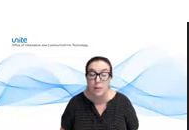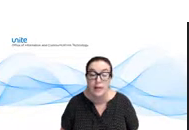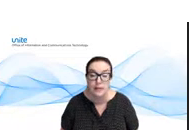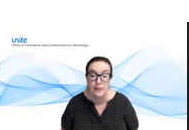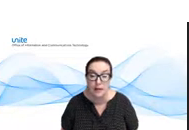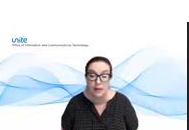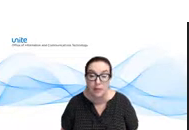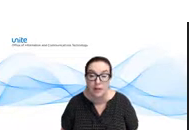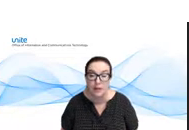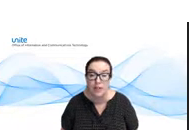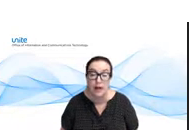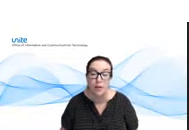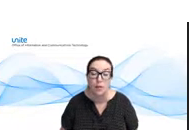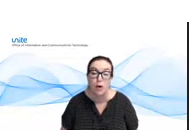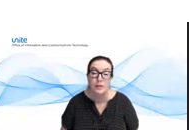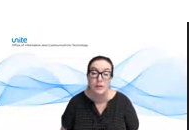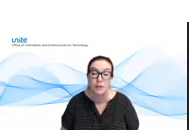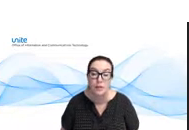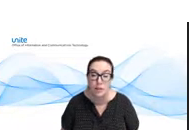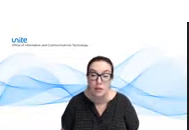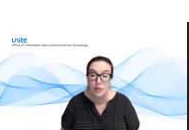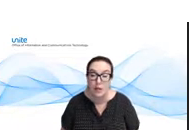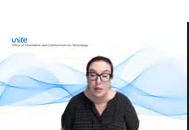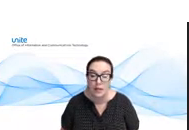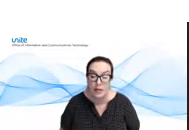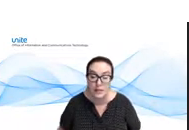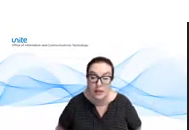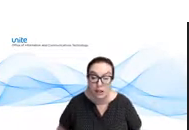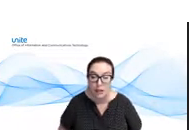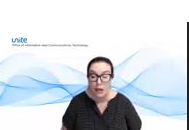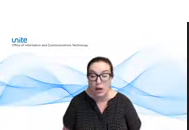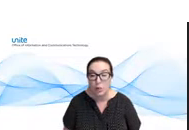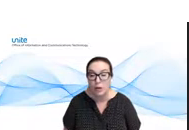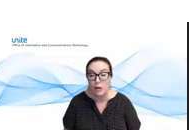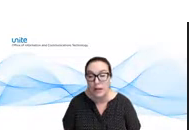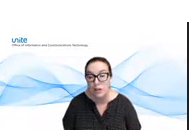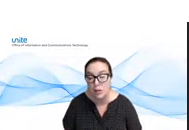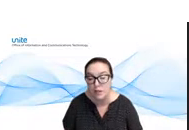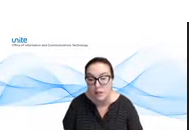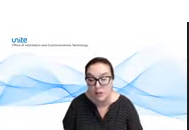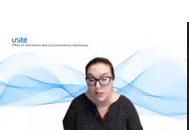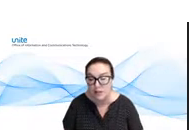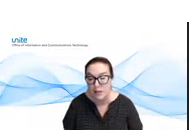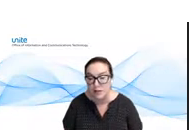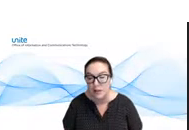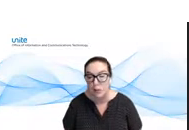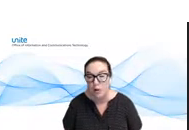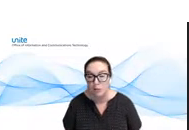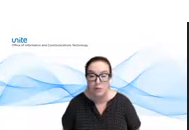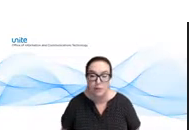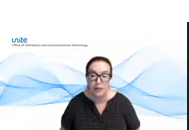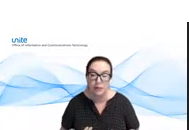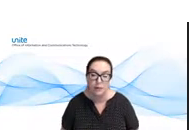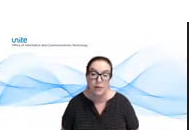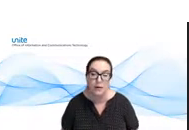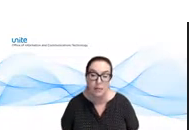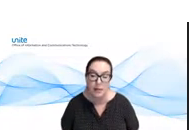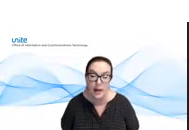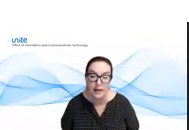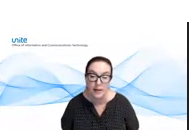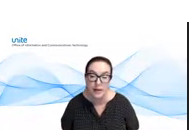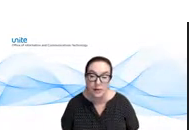information about the points inside your building to help walk someone to a destination. We're looking at two versions of this, one which would